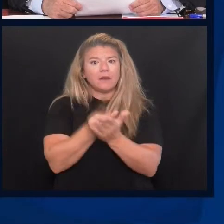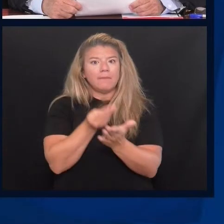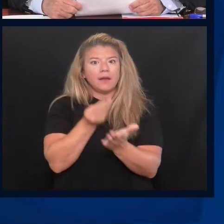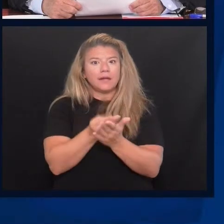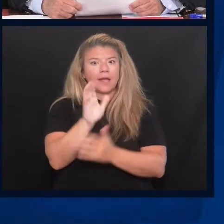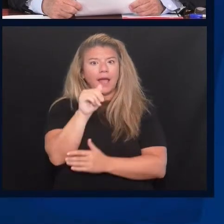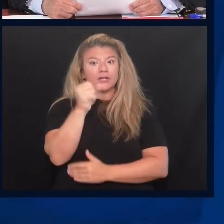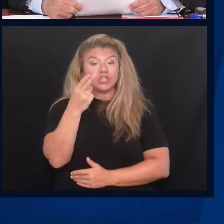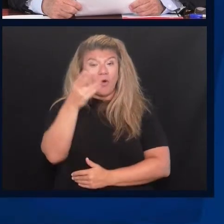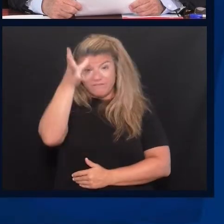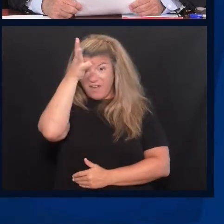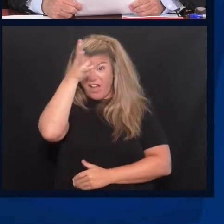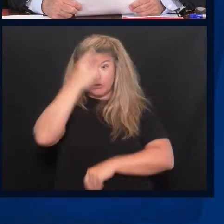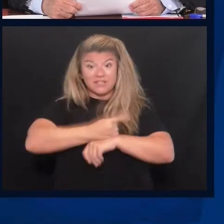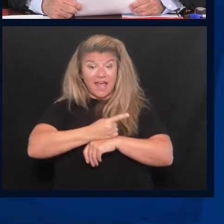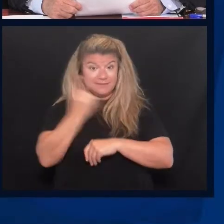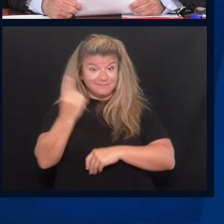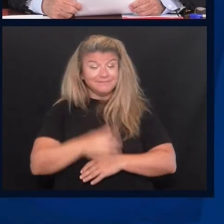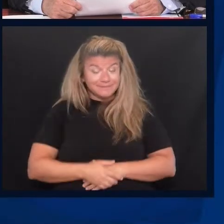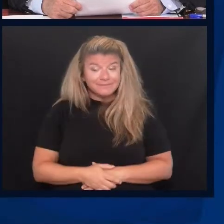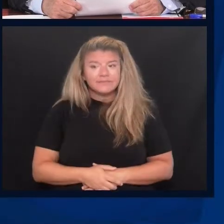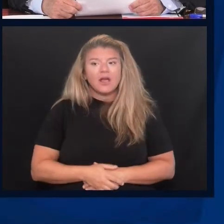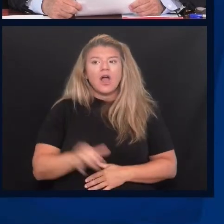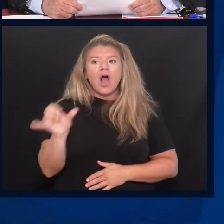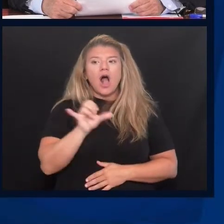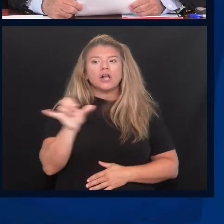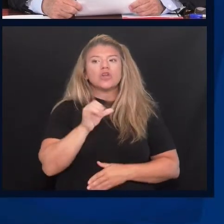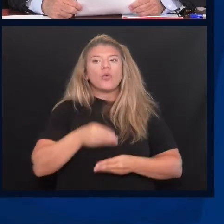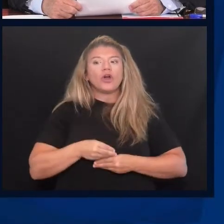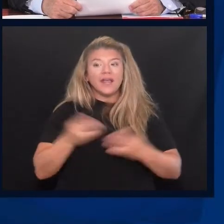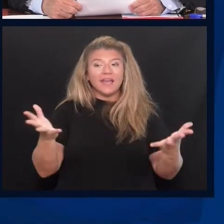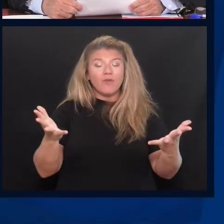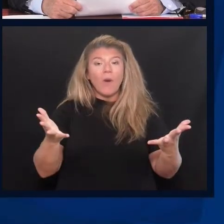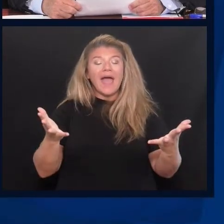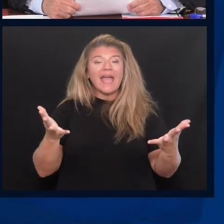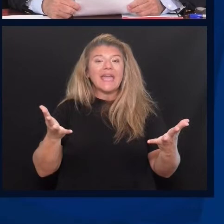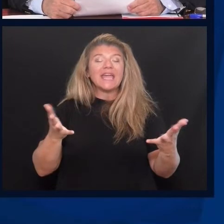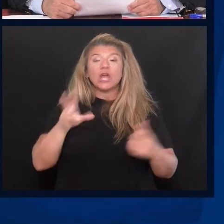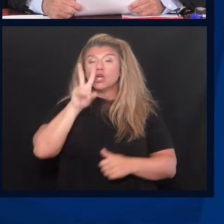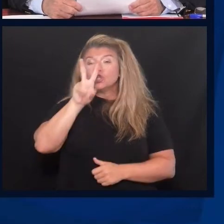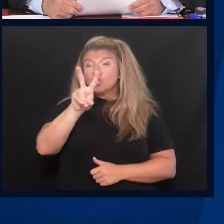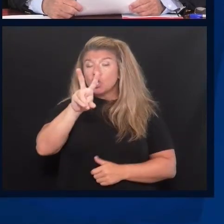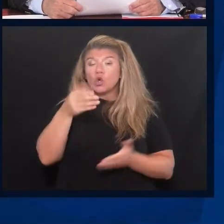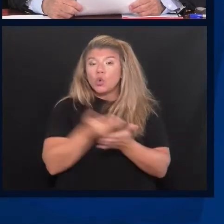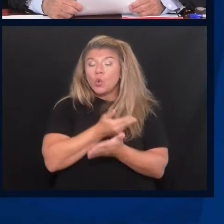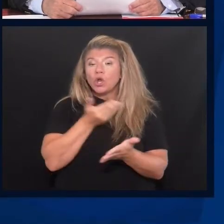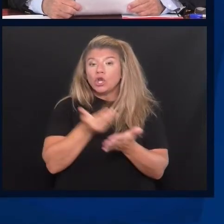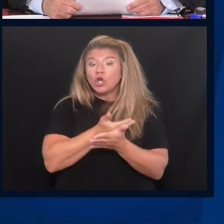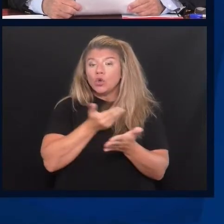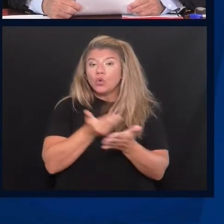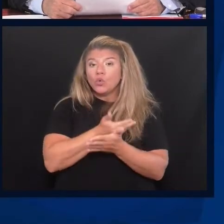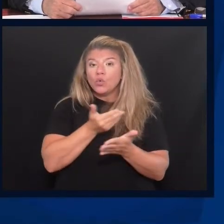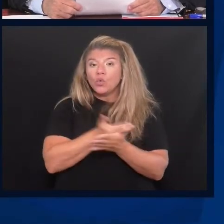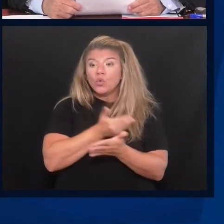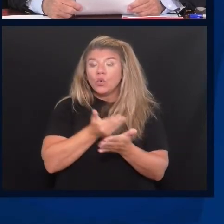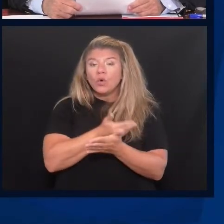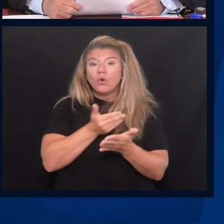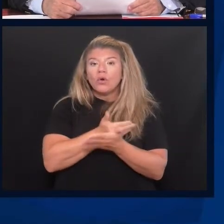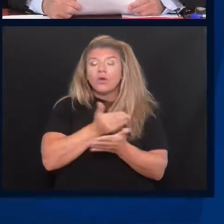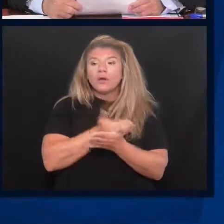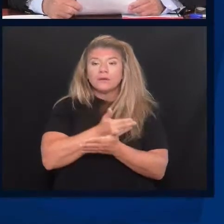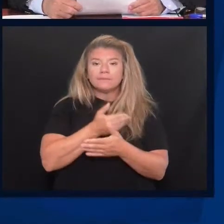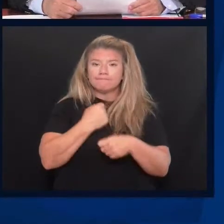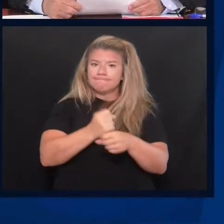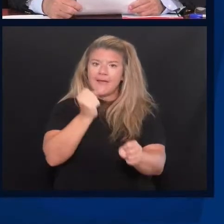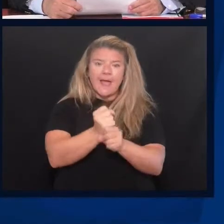on Father's Day. In addition to that, we'll be giving away, you know, 2 brand new, newly